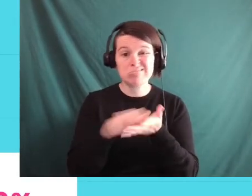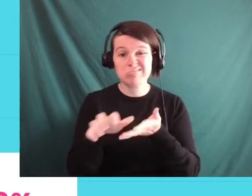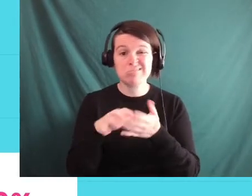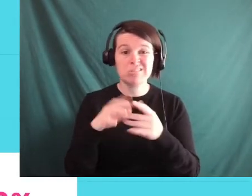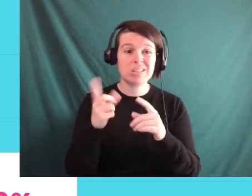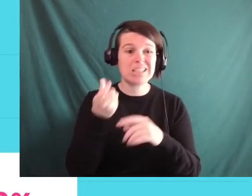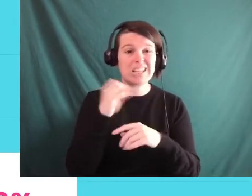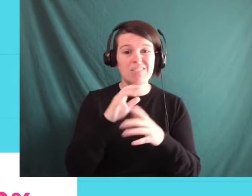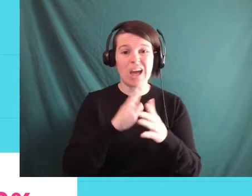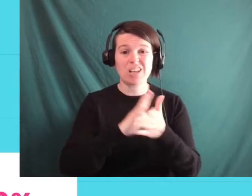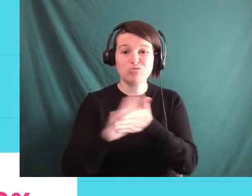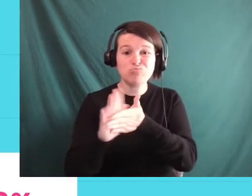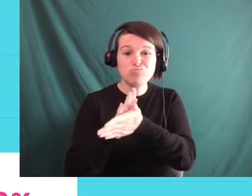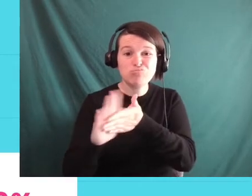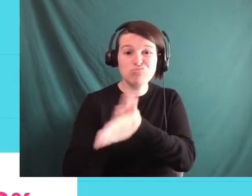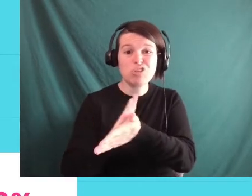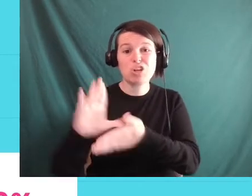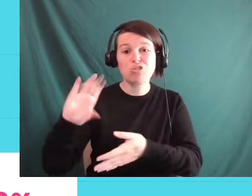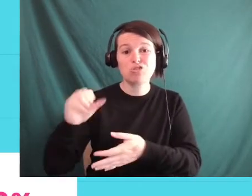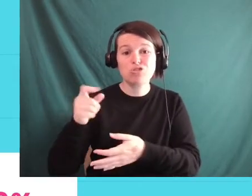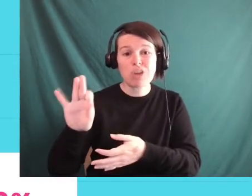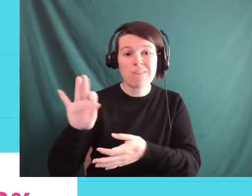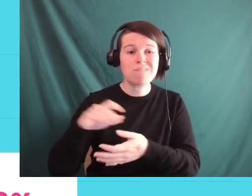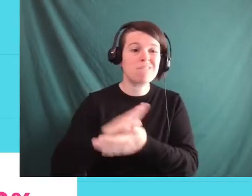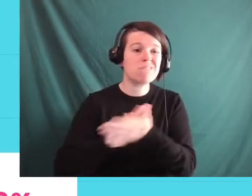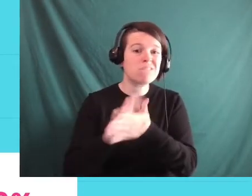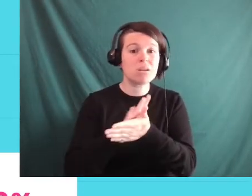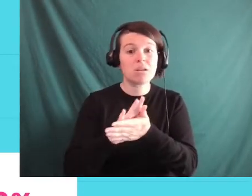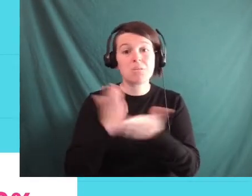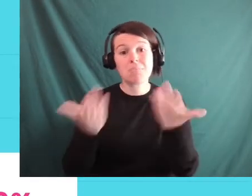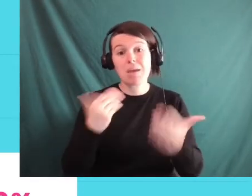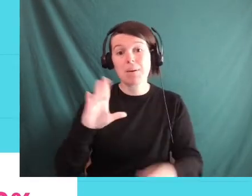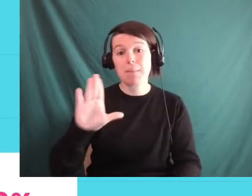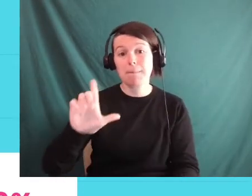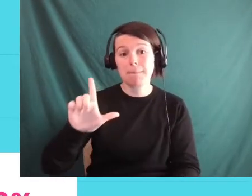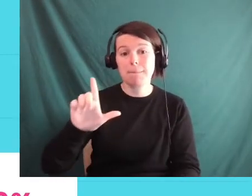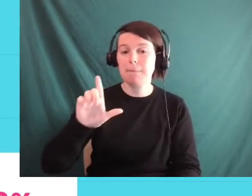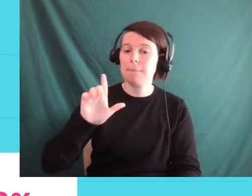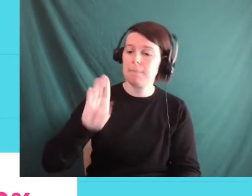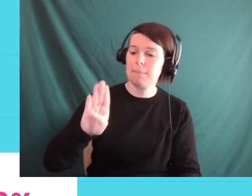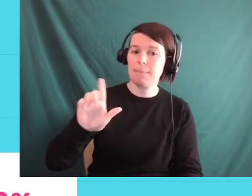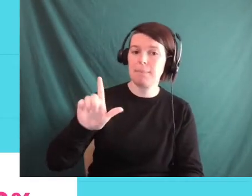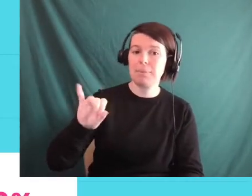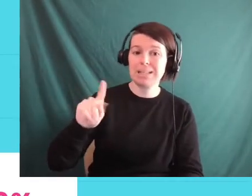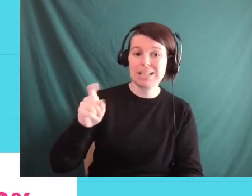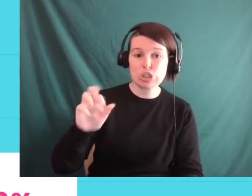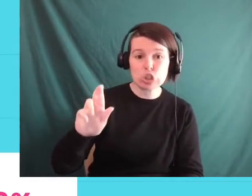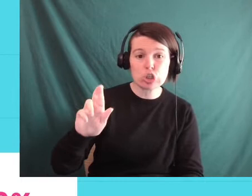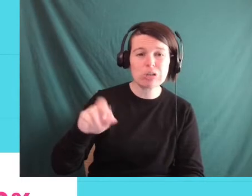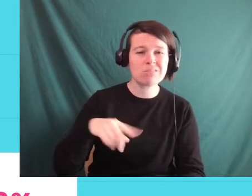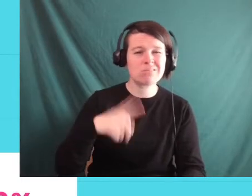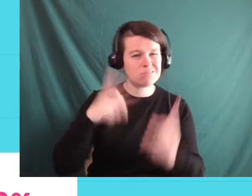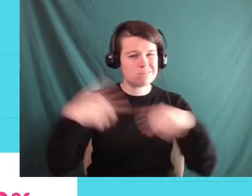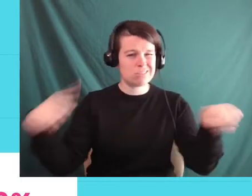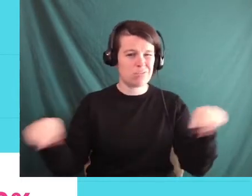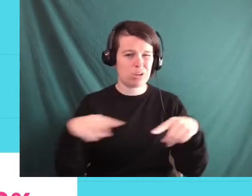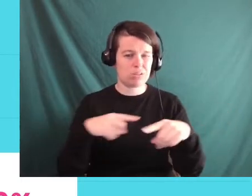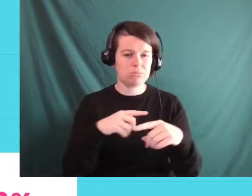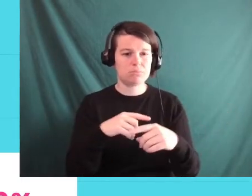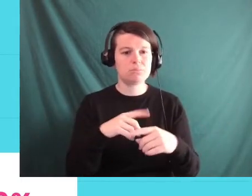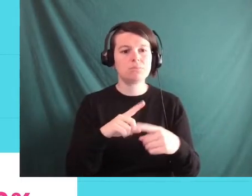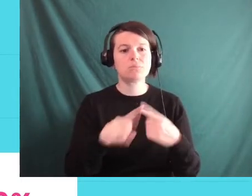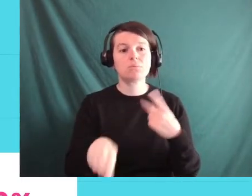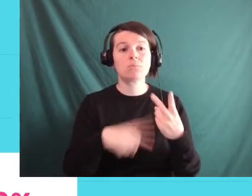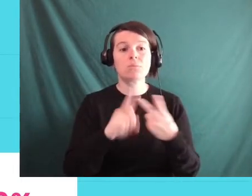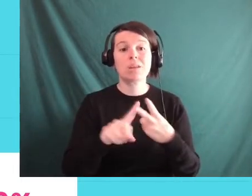mild chafing or blistering, right? There's different levels of severity with all these things. 75% had some